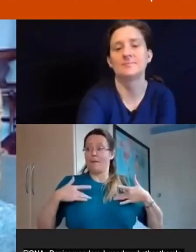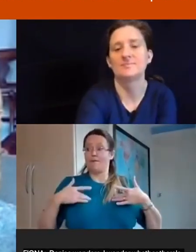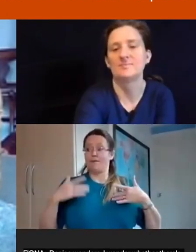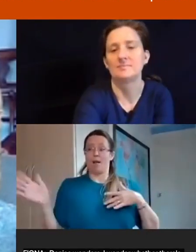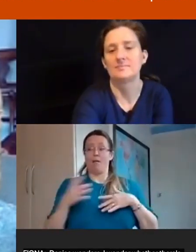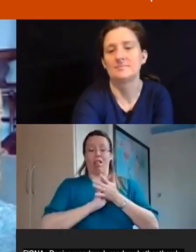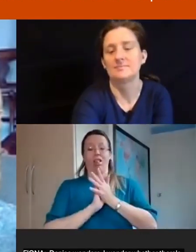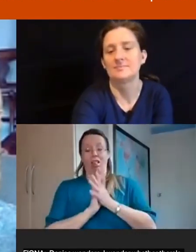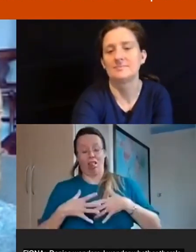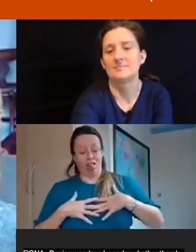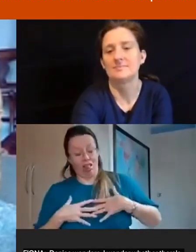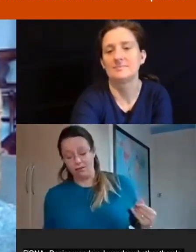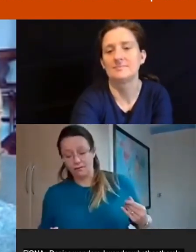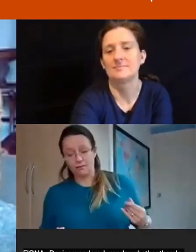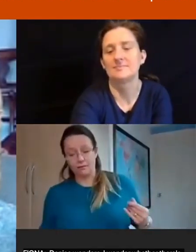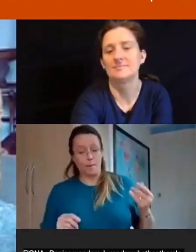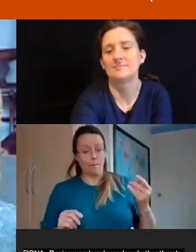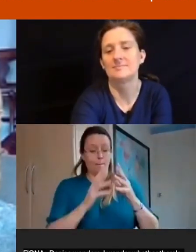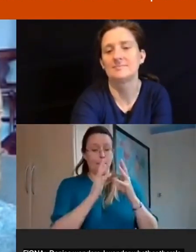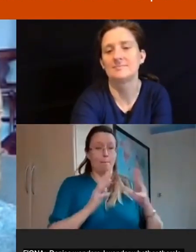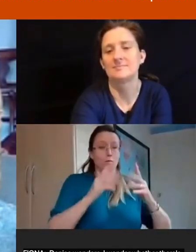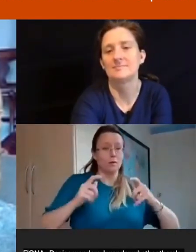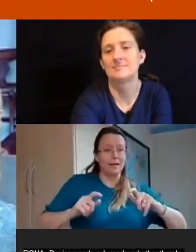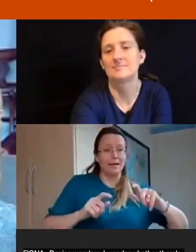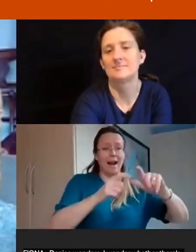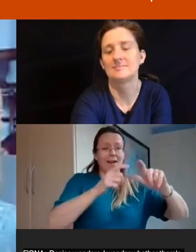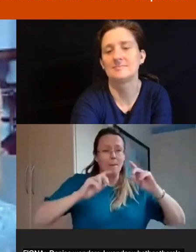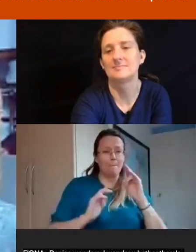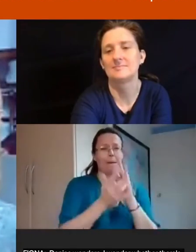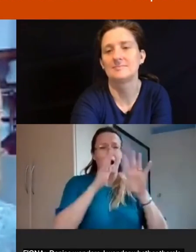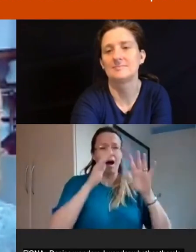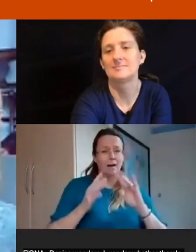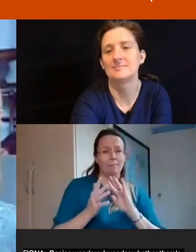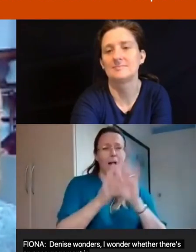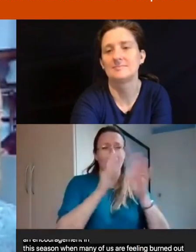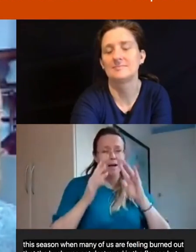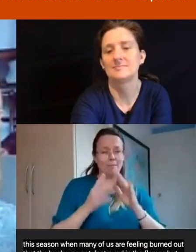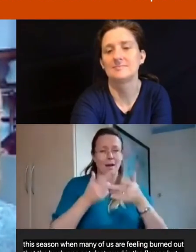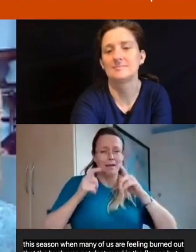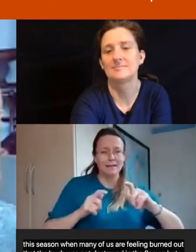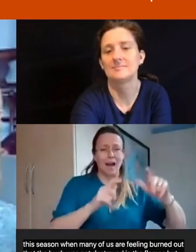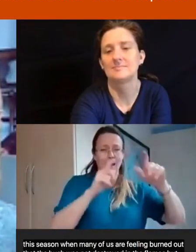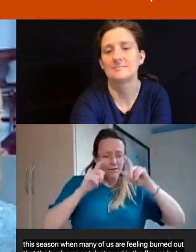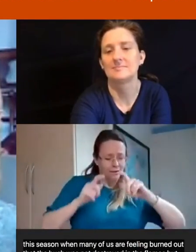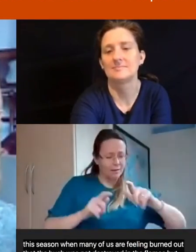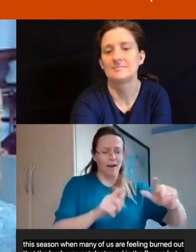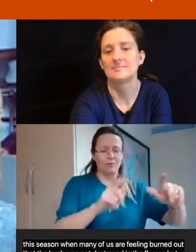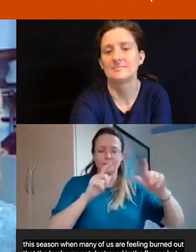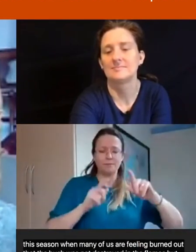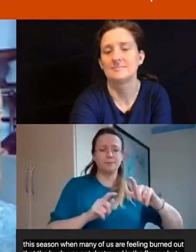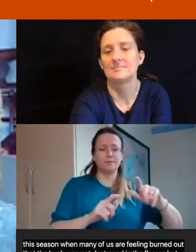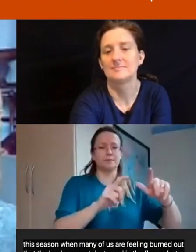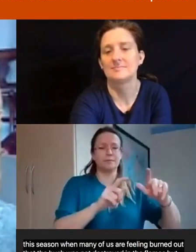that the bush was not destroyed in the flames, but kept burning more and more. It was that constant burning that